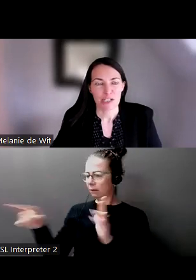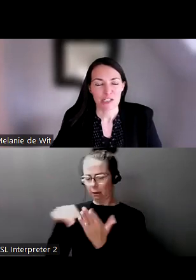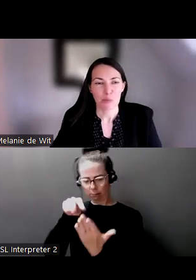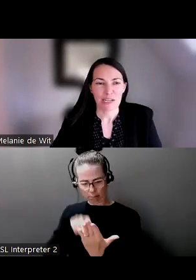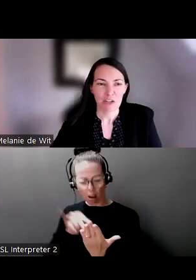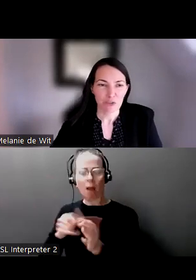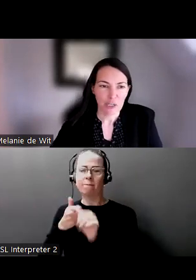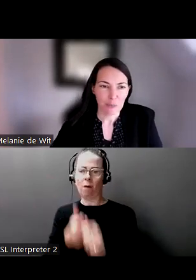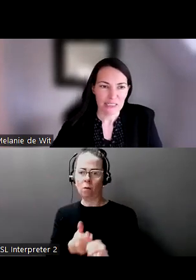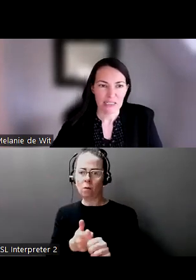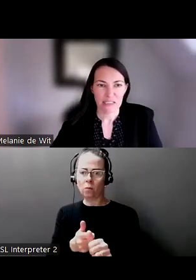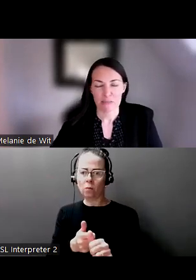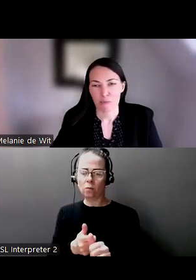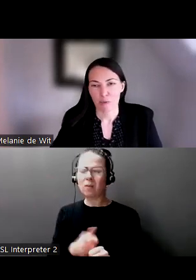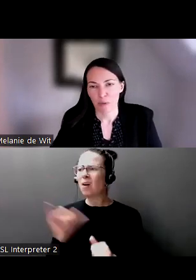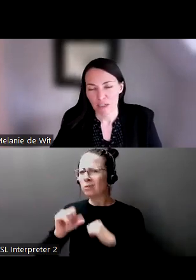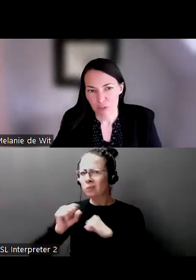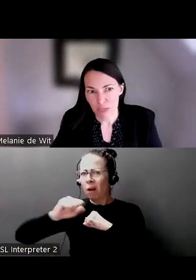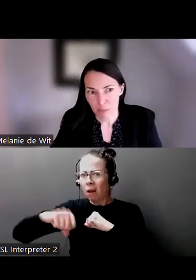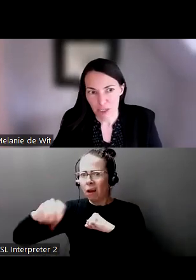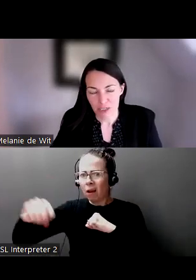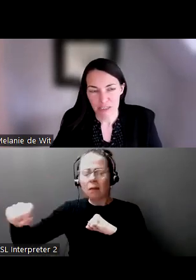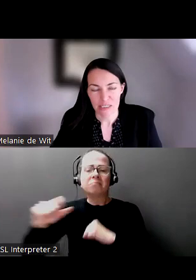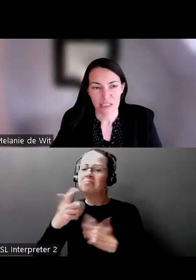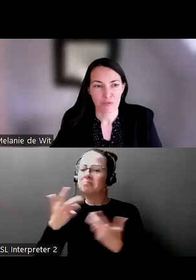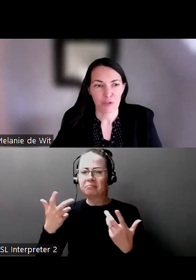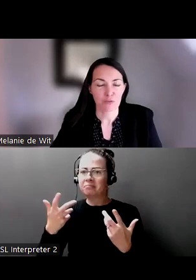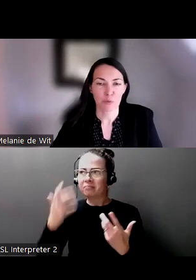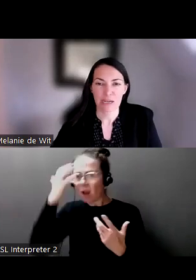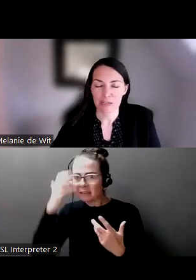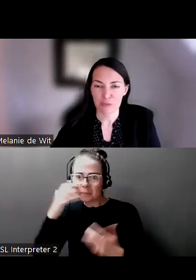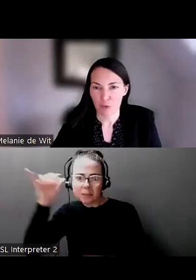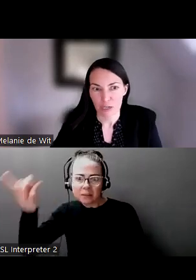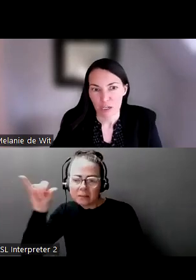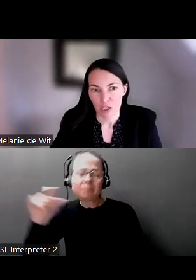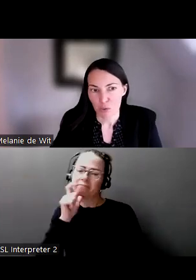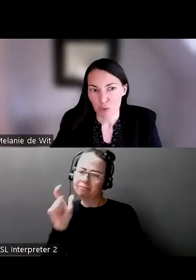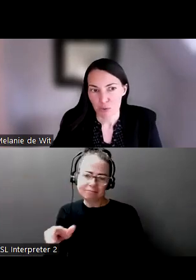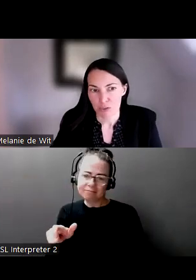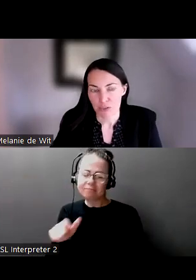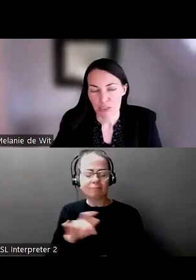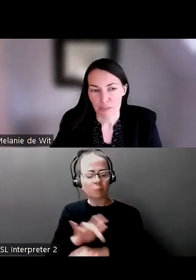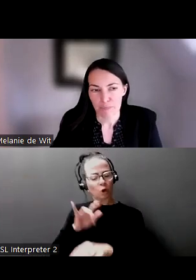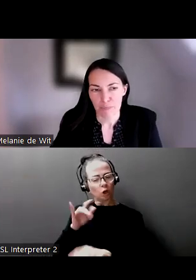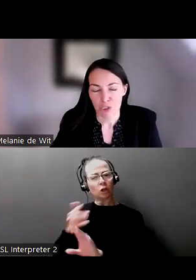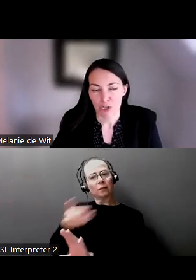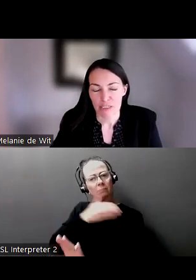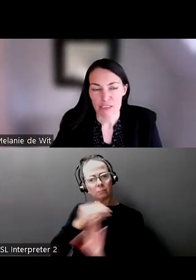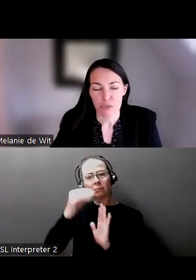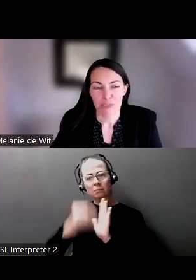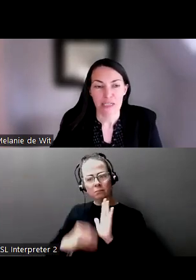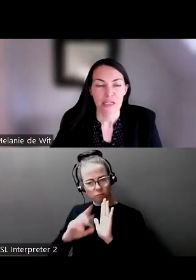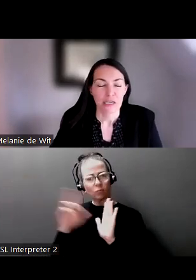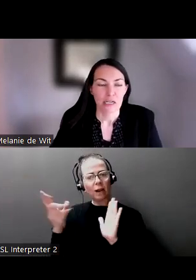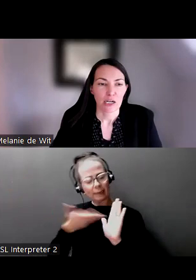transpire because we're waiting for a capacity assessment. We're waiting for the public guardian to get involved. We're waiting for a court-ordered guardian